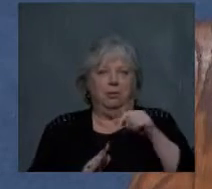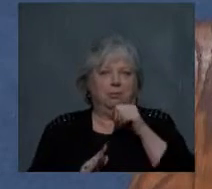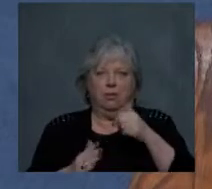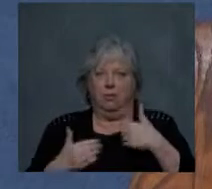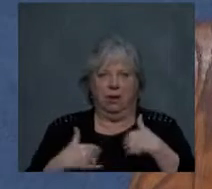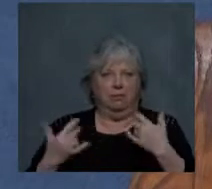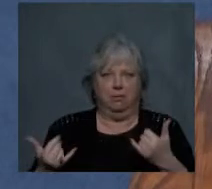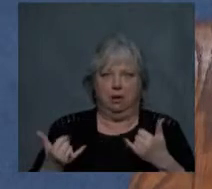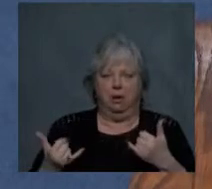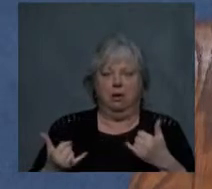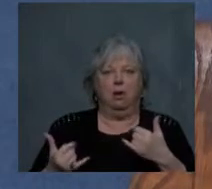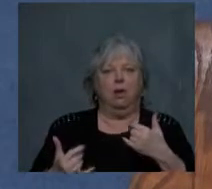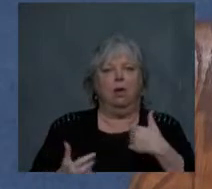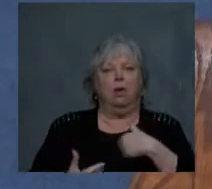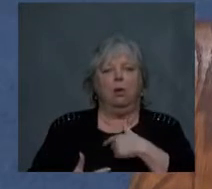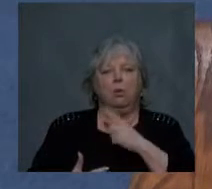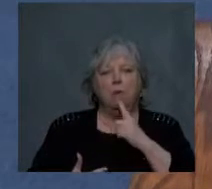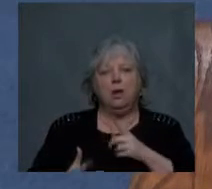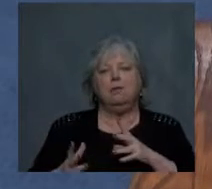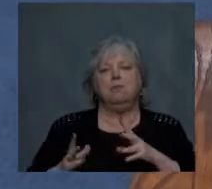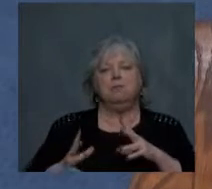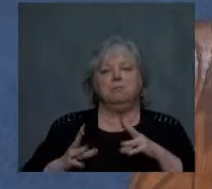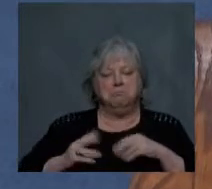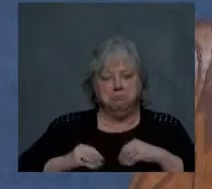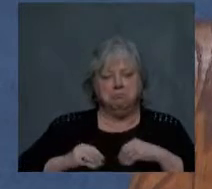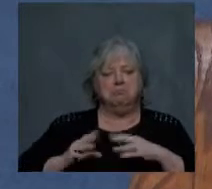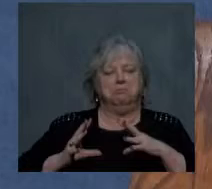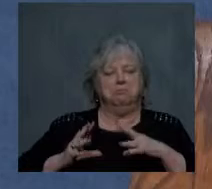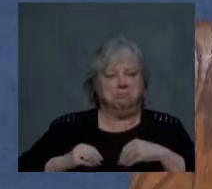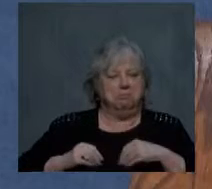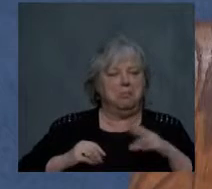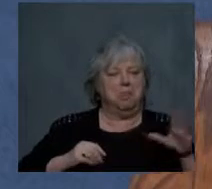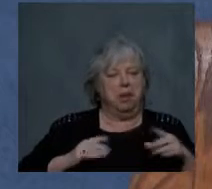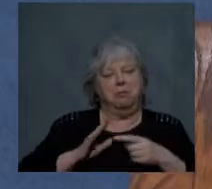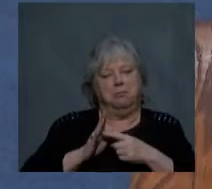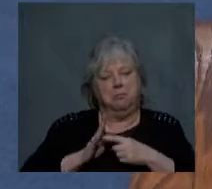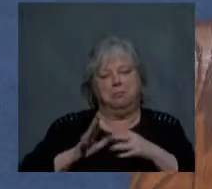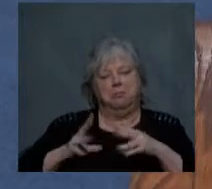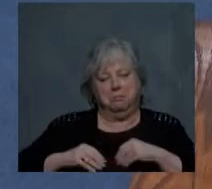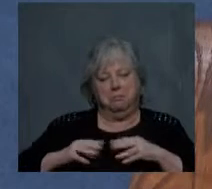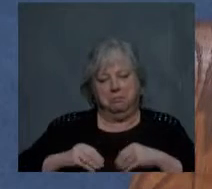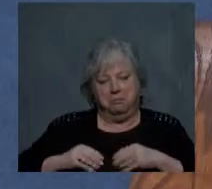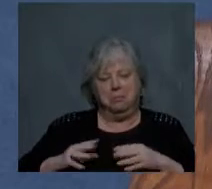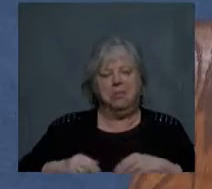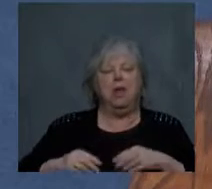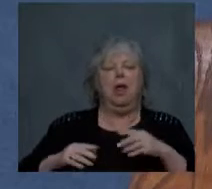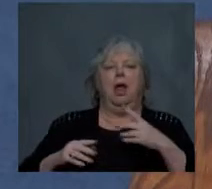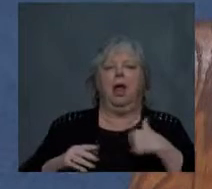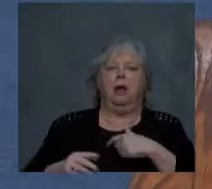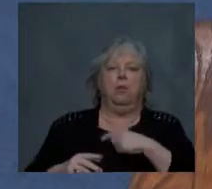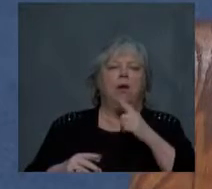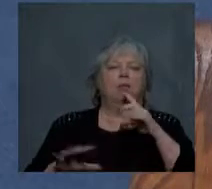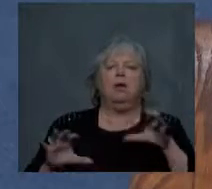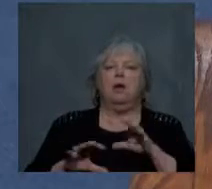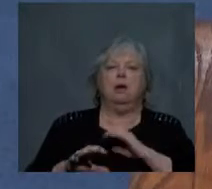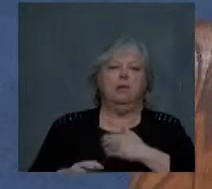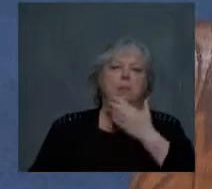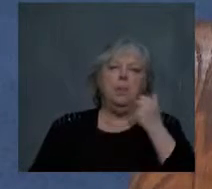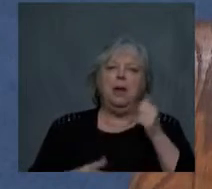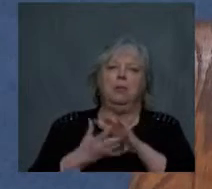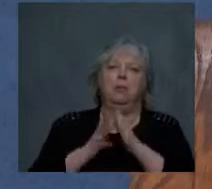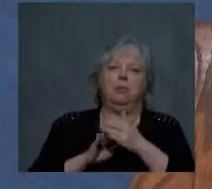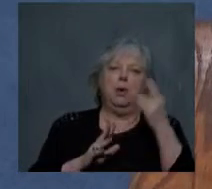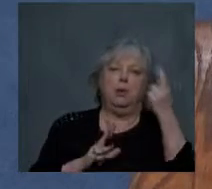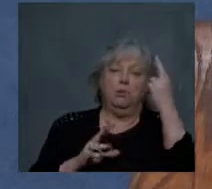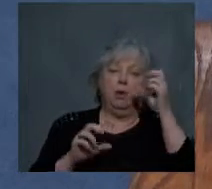accommodated in every sense. We've done our best to be reasonable and to try to come up